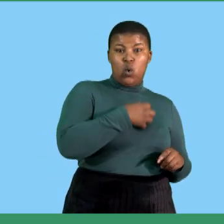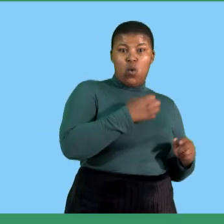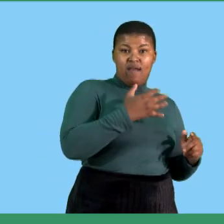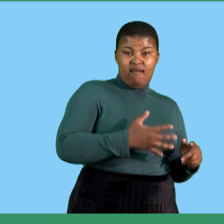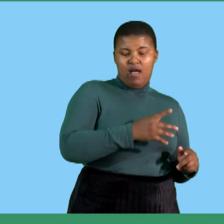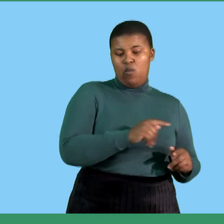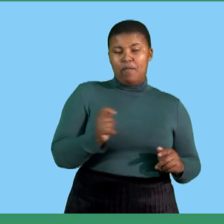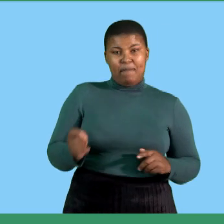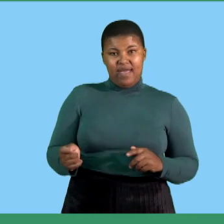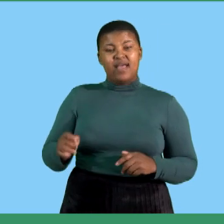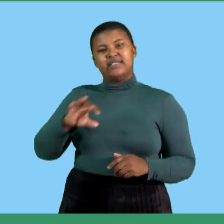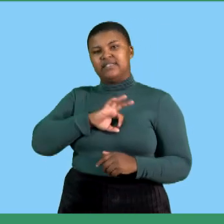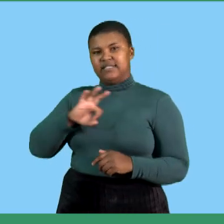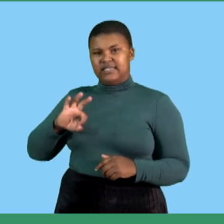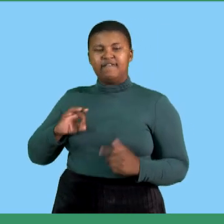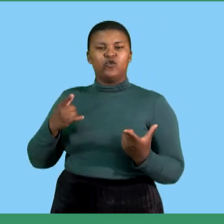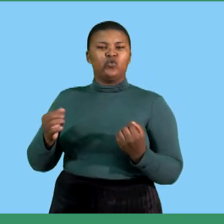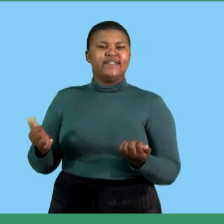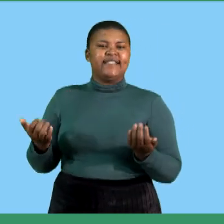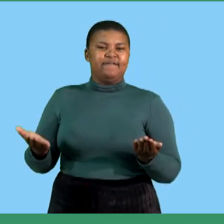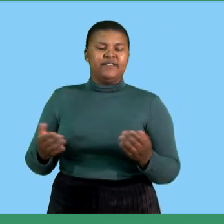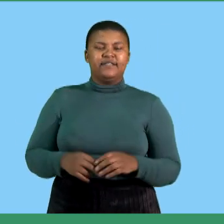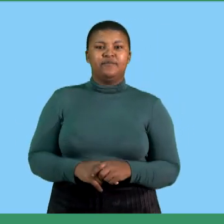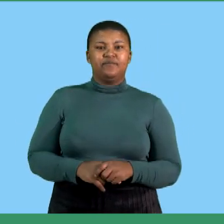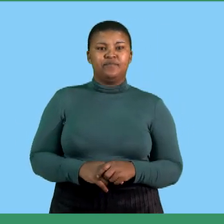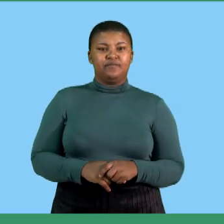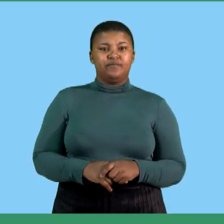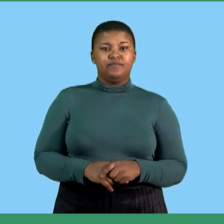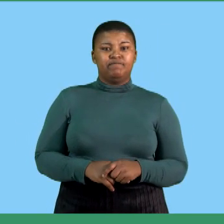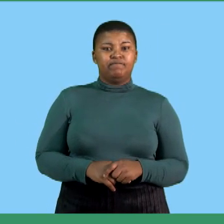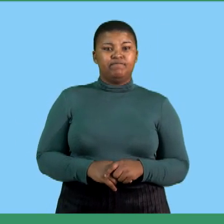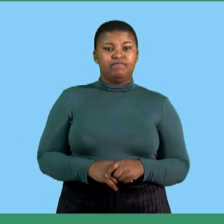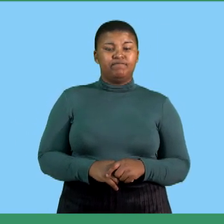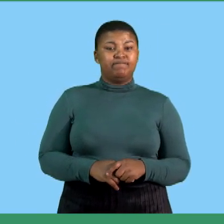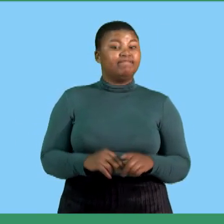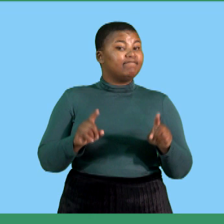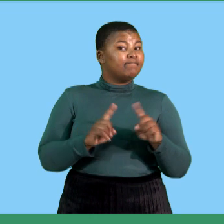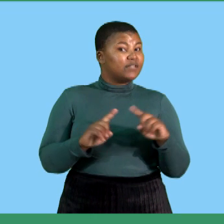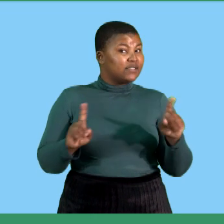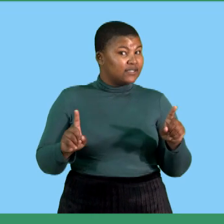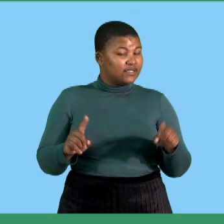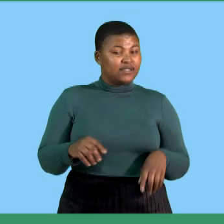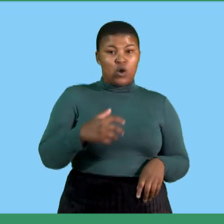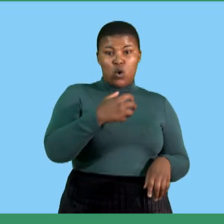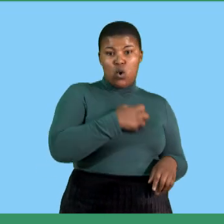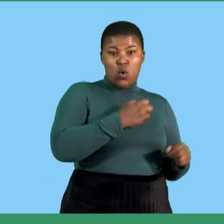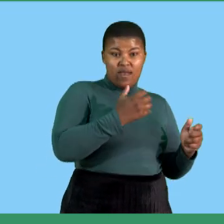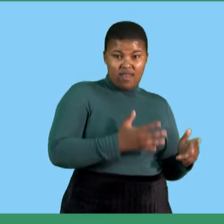pay them, but the employees will deliver a service. But the employer will